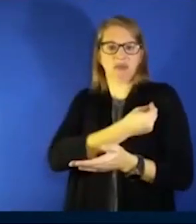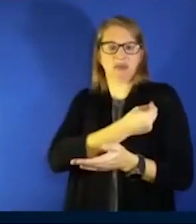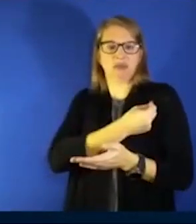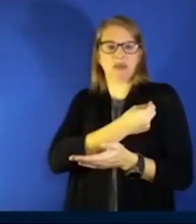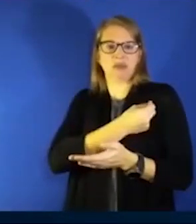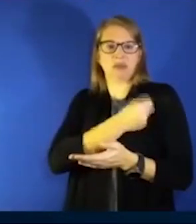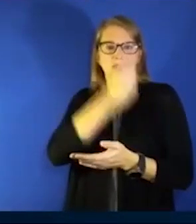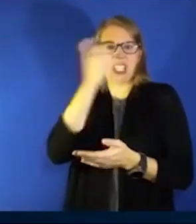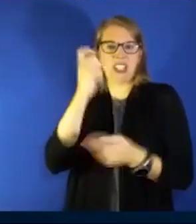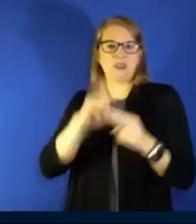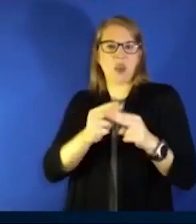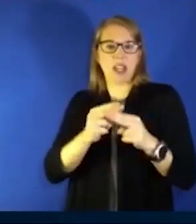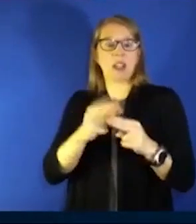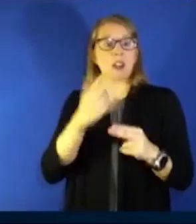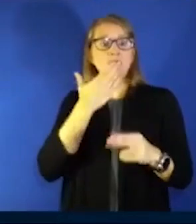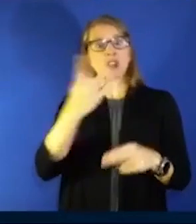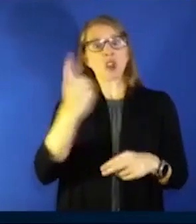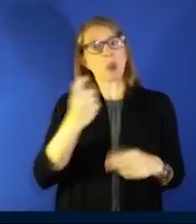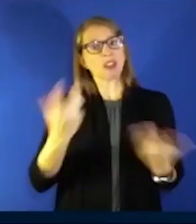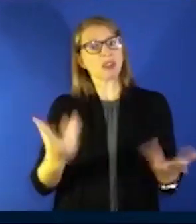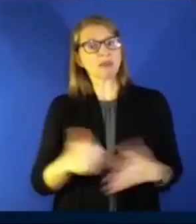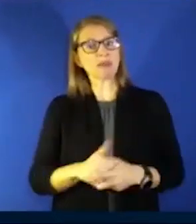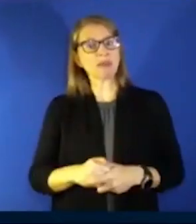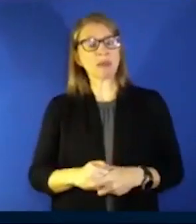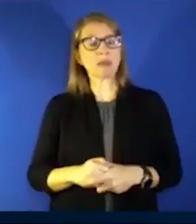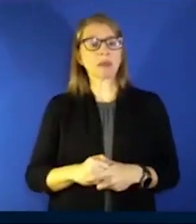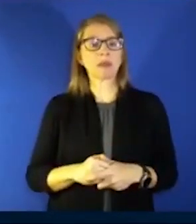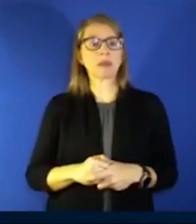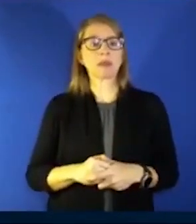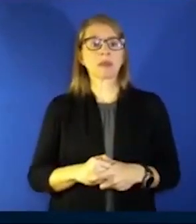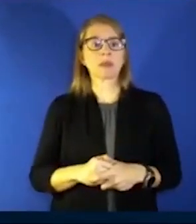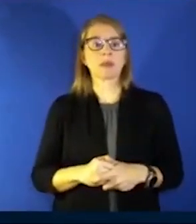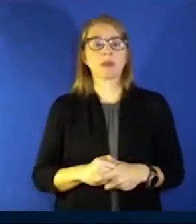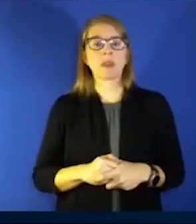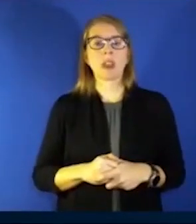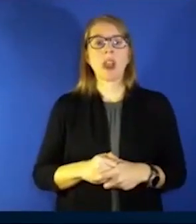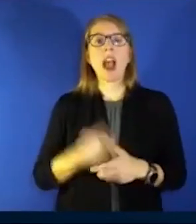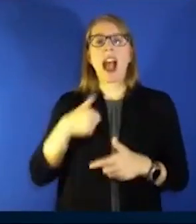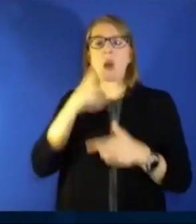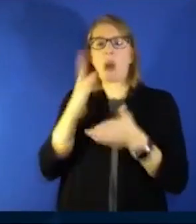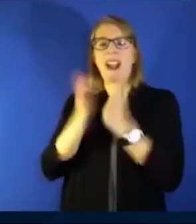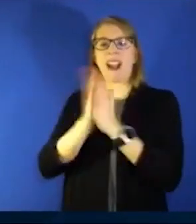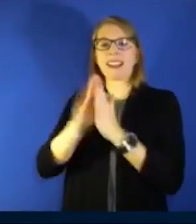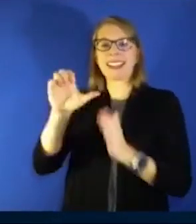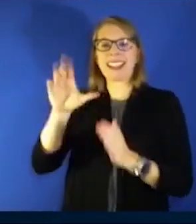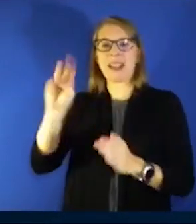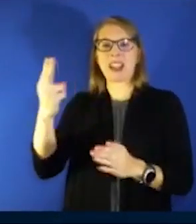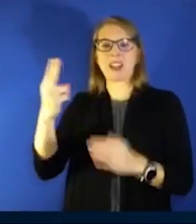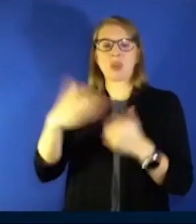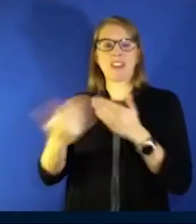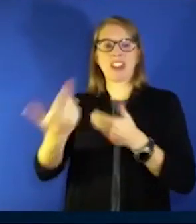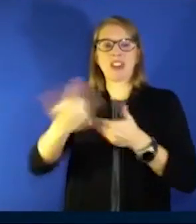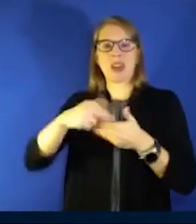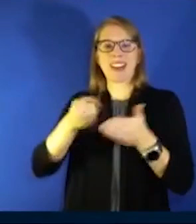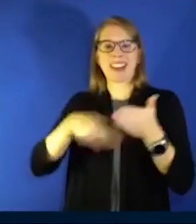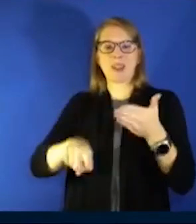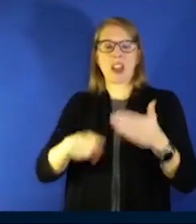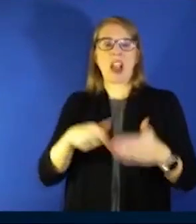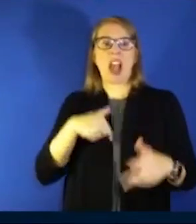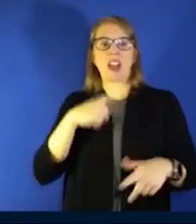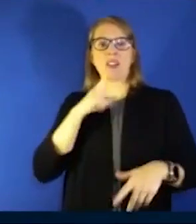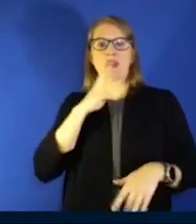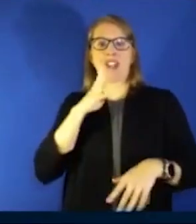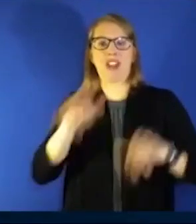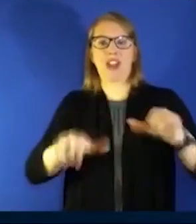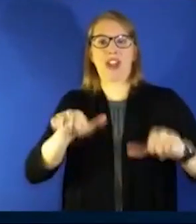was a pretty good That question. is a good question. It is. So I will ask Children's Mercy when they're on next week. Right, okay. Since So I stumbled over there. You could tell I was stumped a